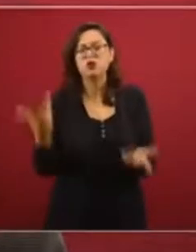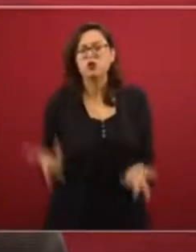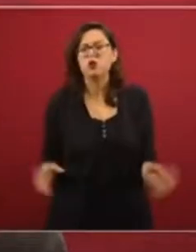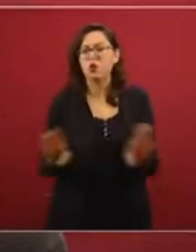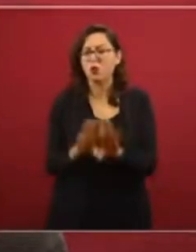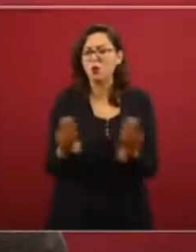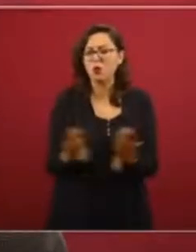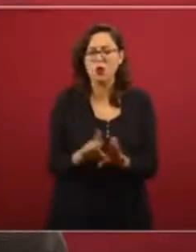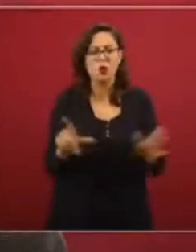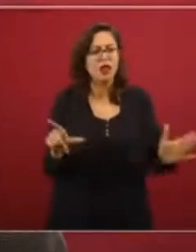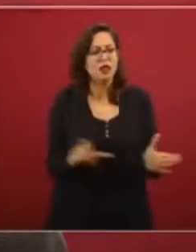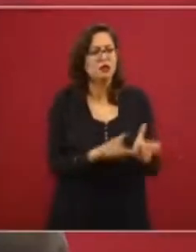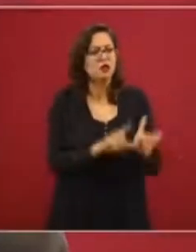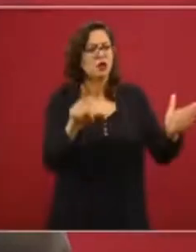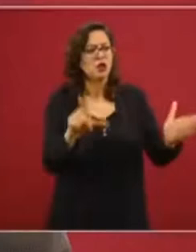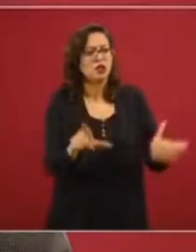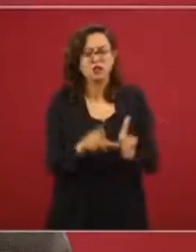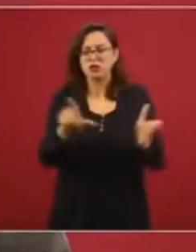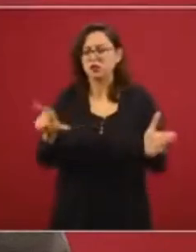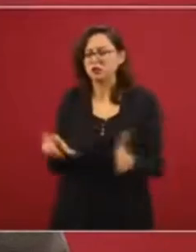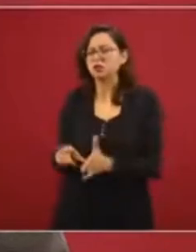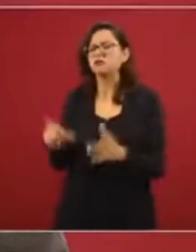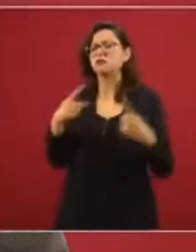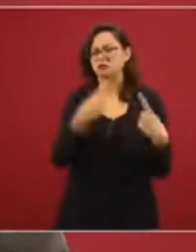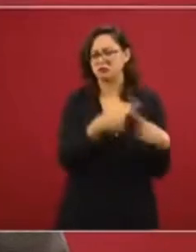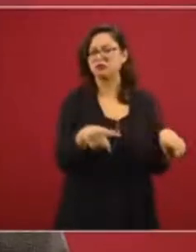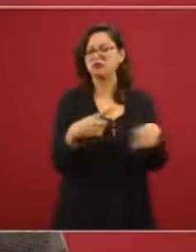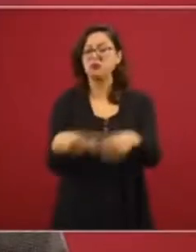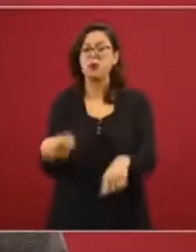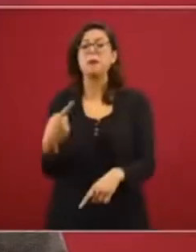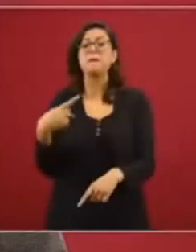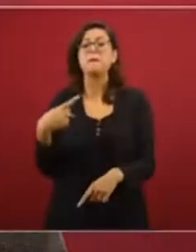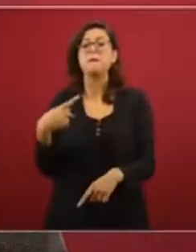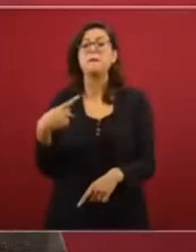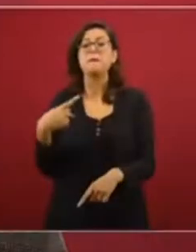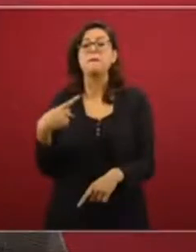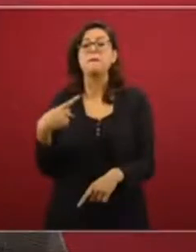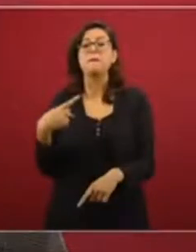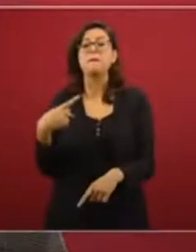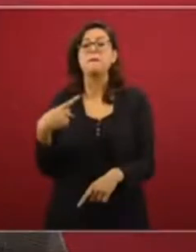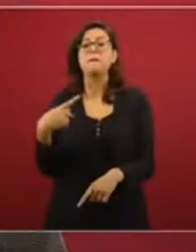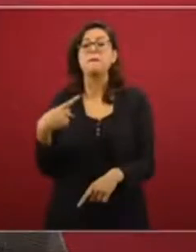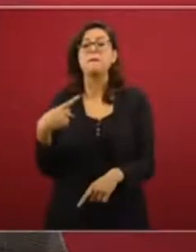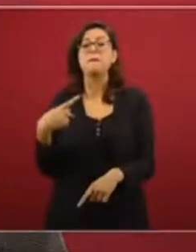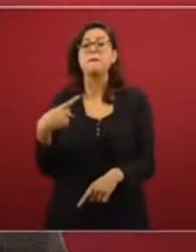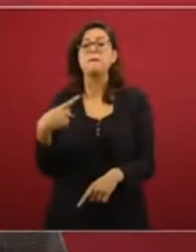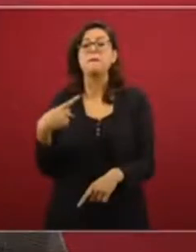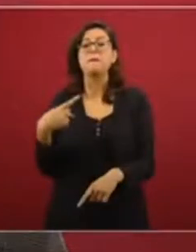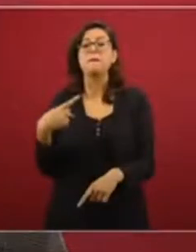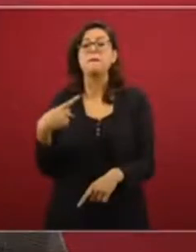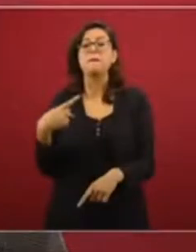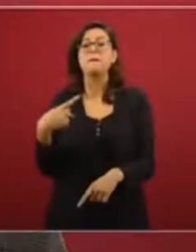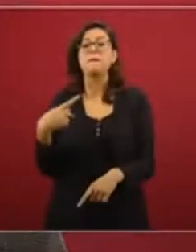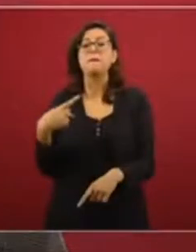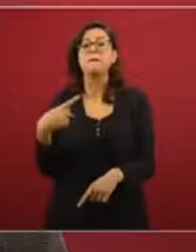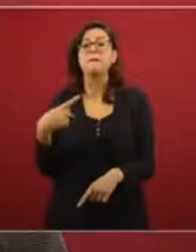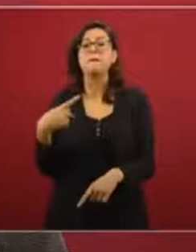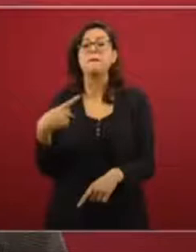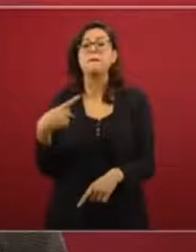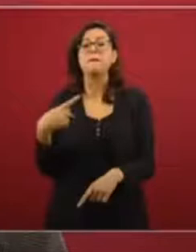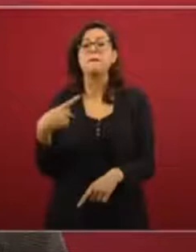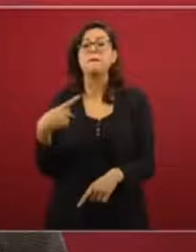ámbitos, pero hoy agrego dos a los ya conocidos. And today he's going to add two to the